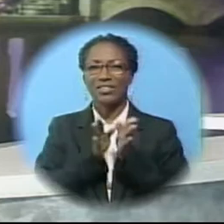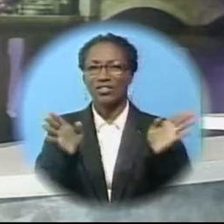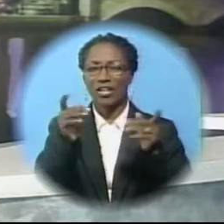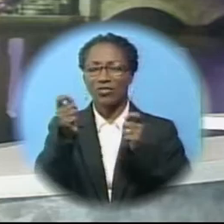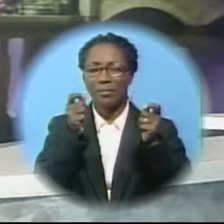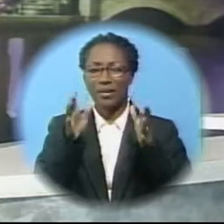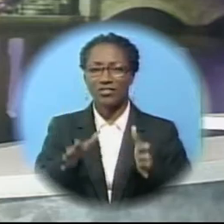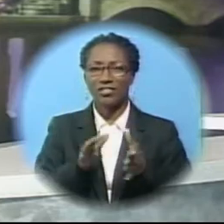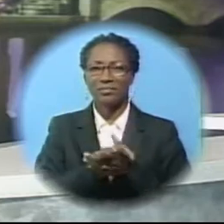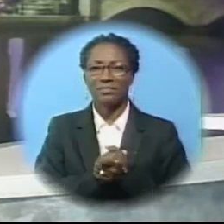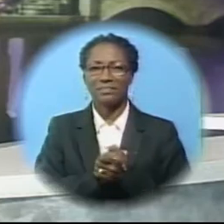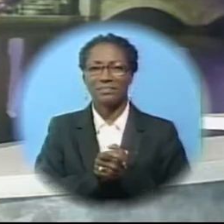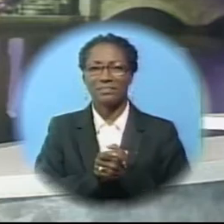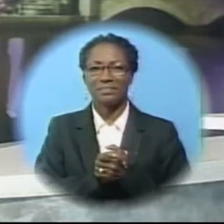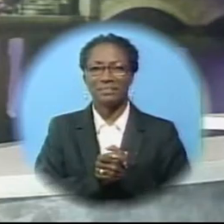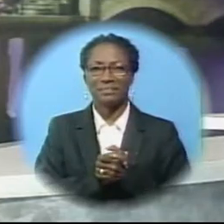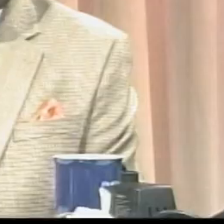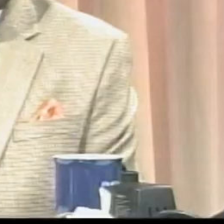more.